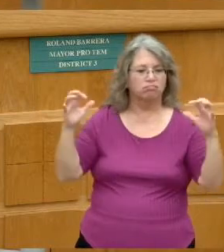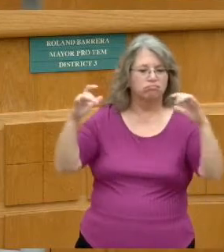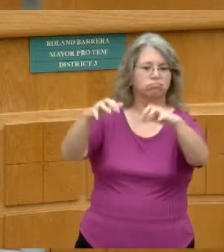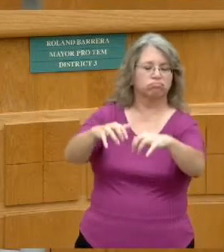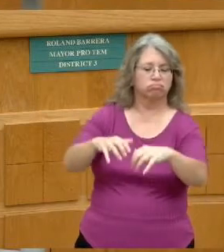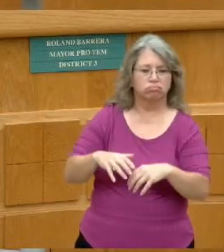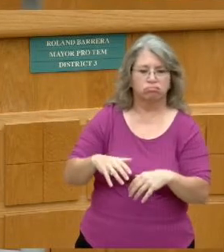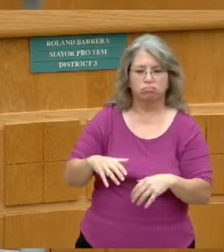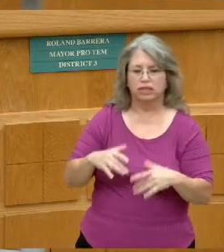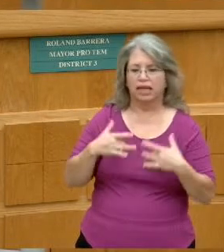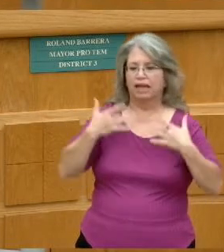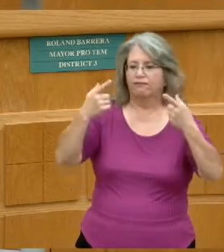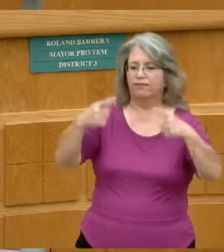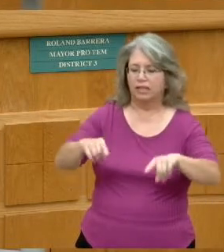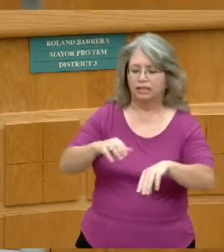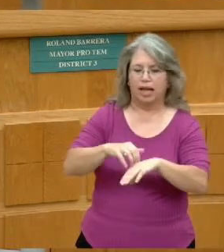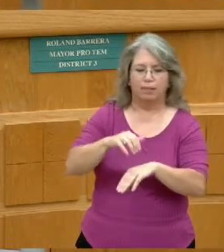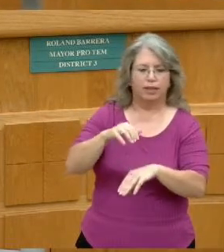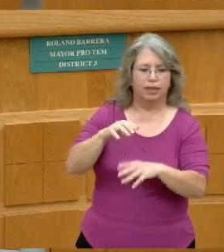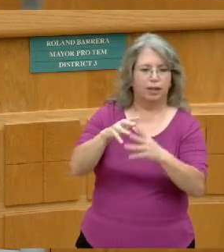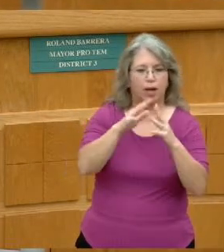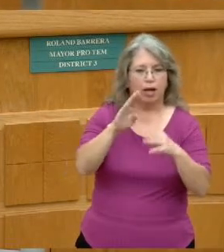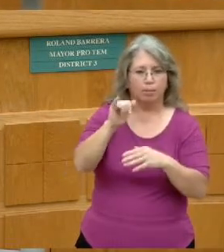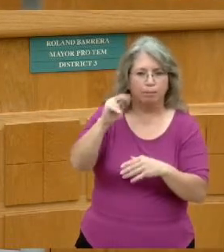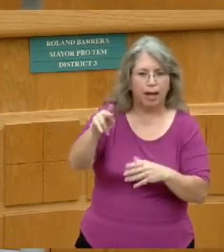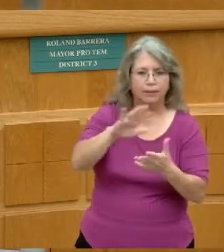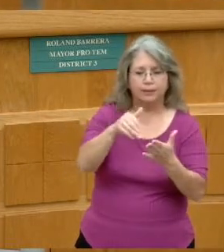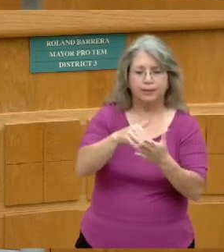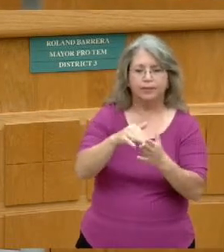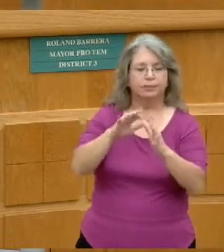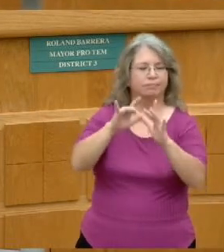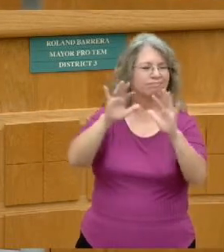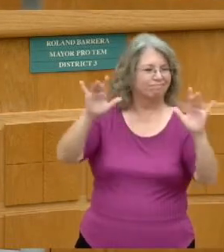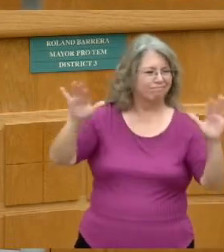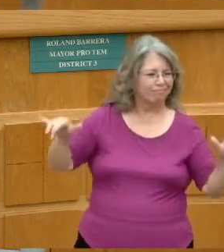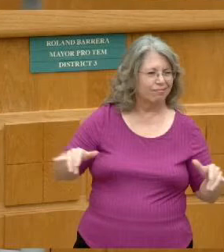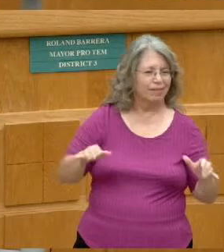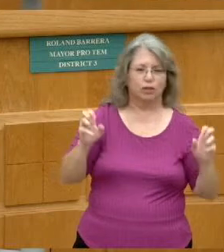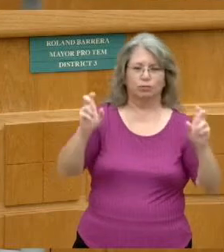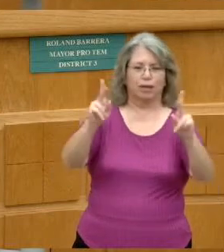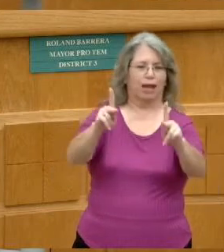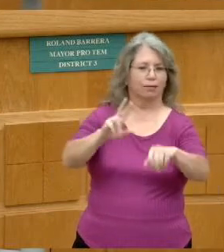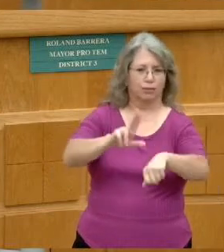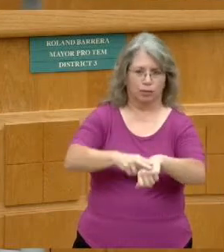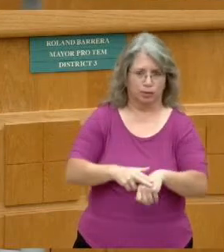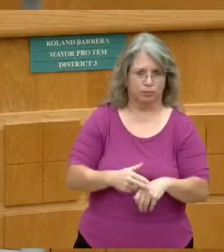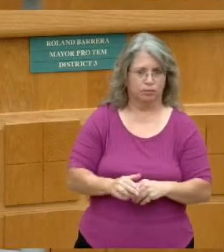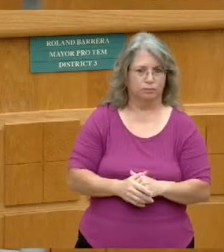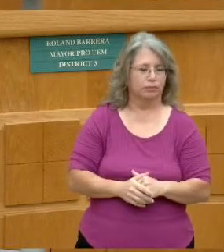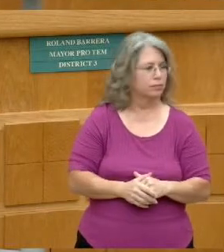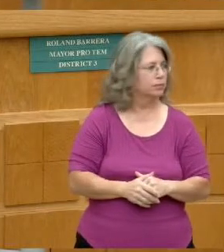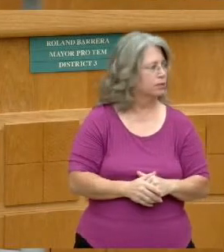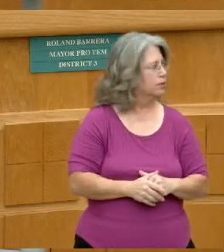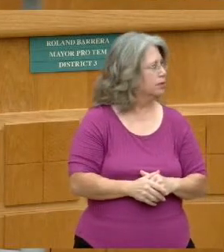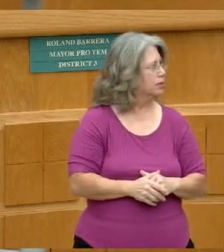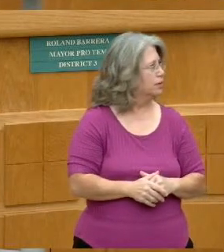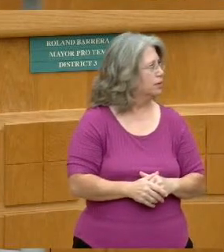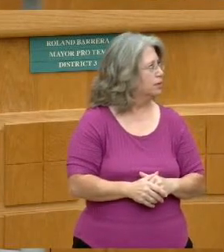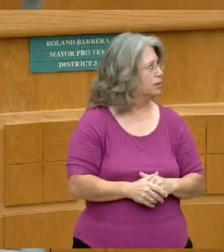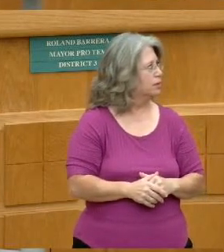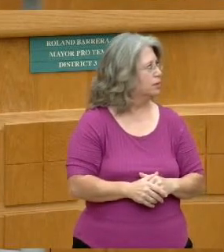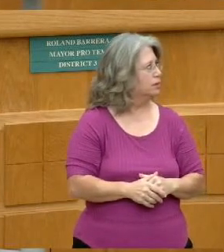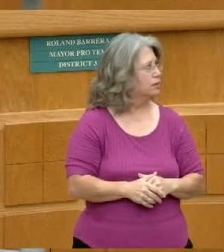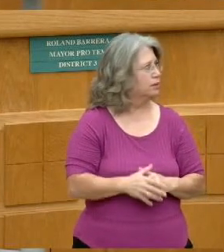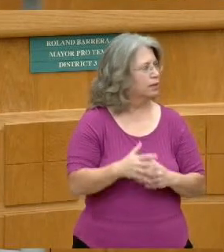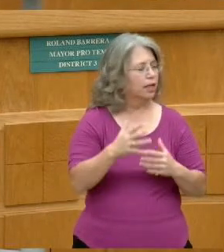Center. This is what the projection is. And I want to point out a couple things here, because right now the model